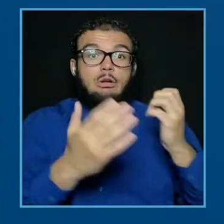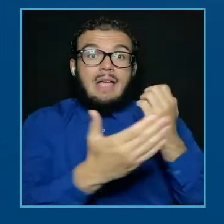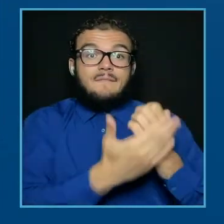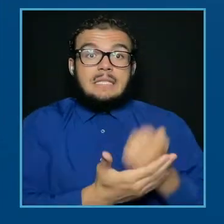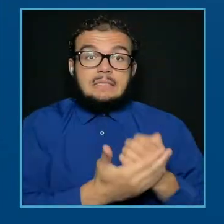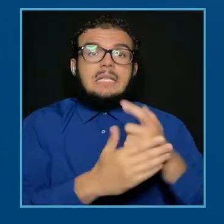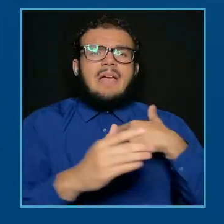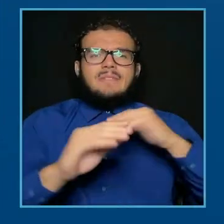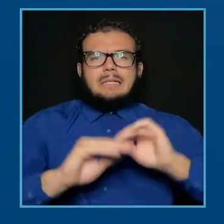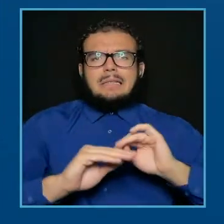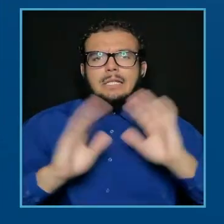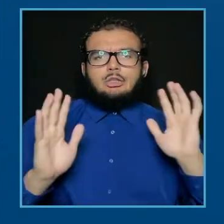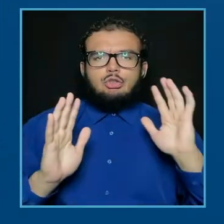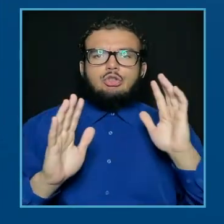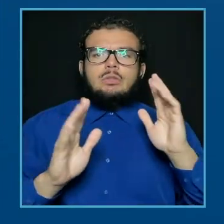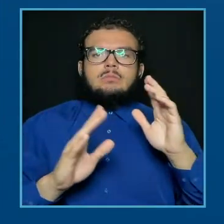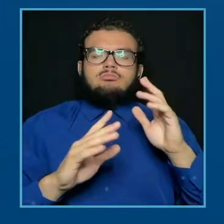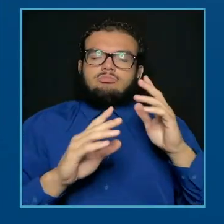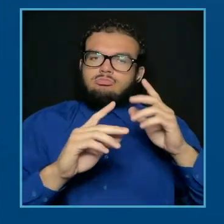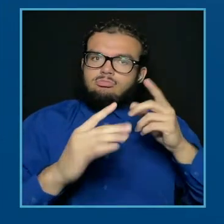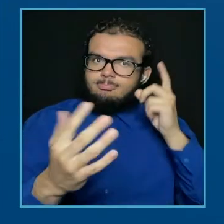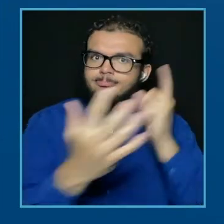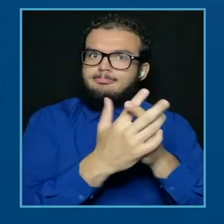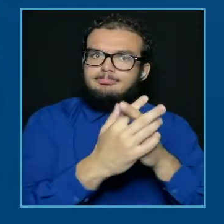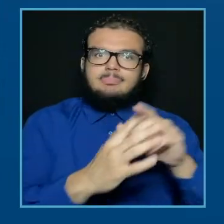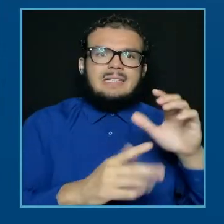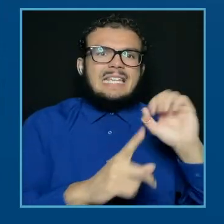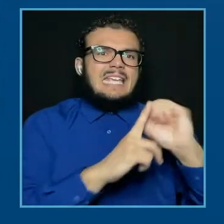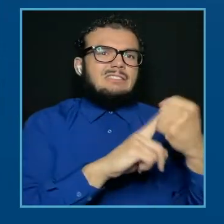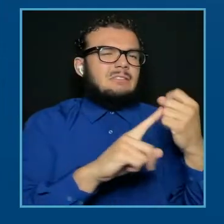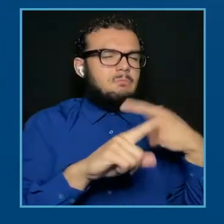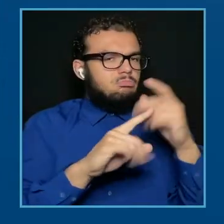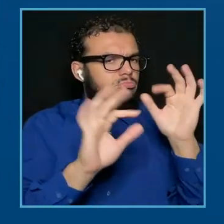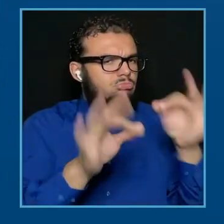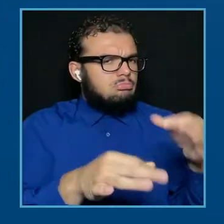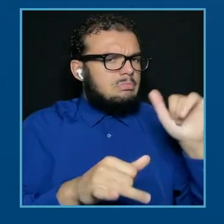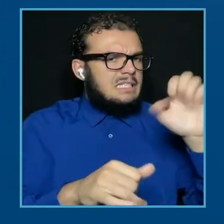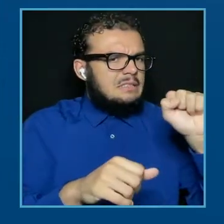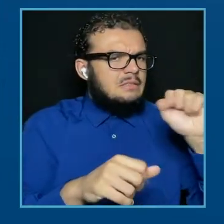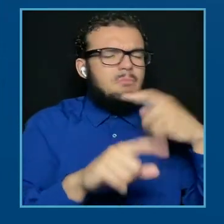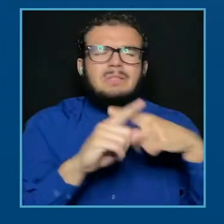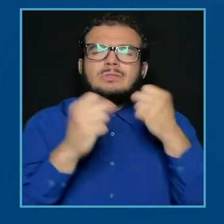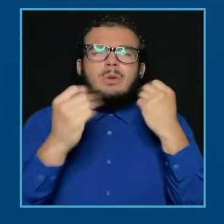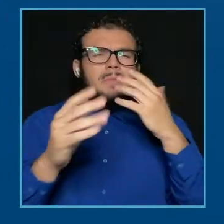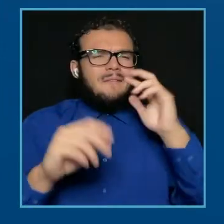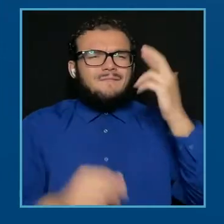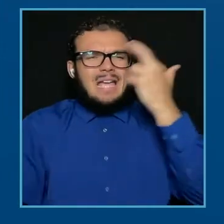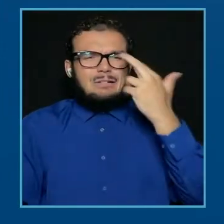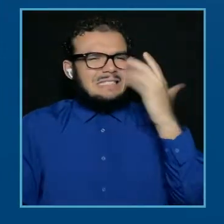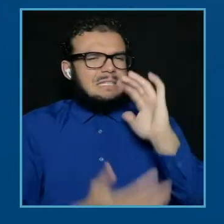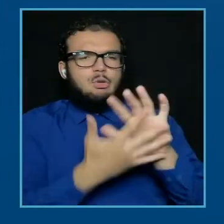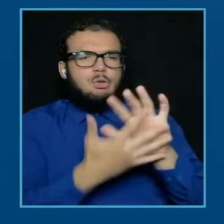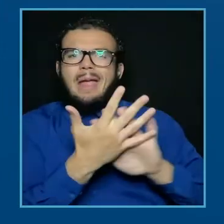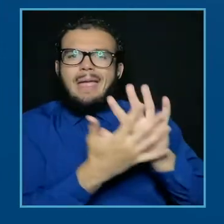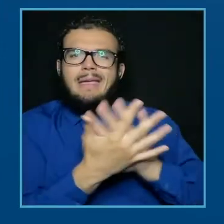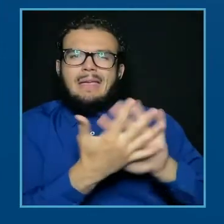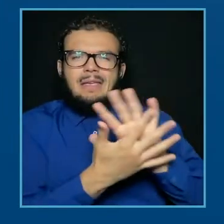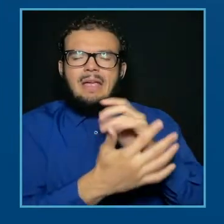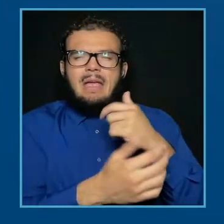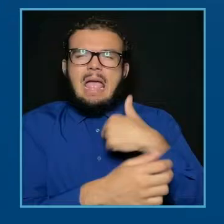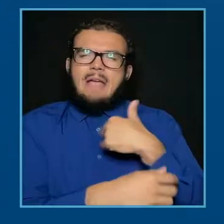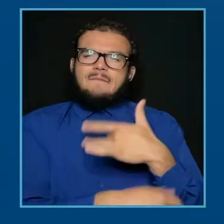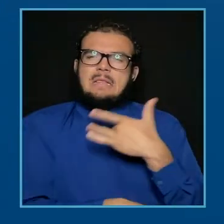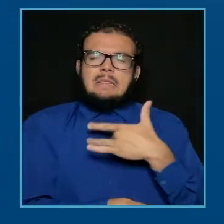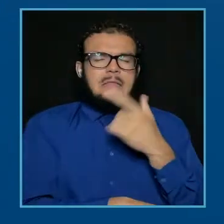clear shut case, absolutely. But with so many factors being gray, I find that it's